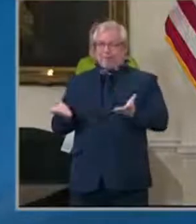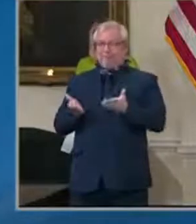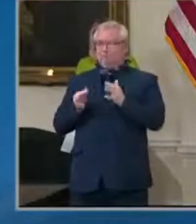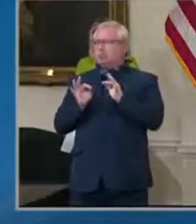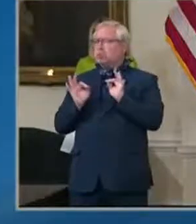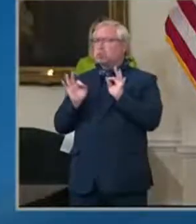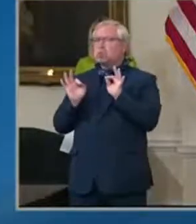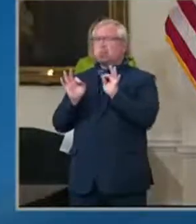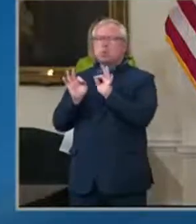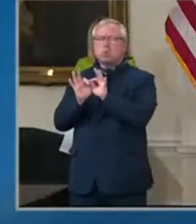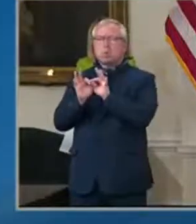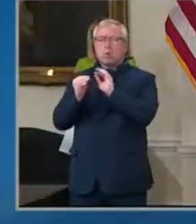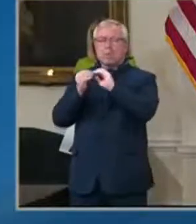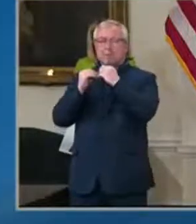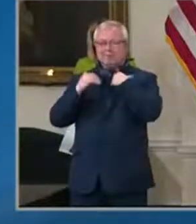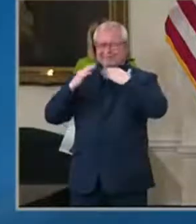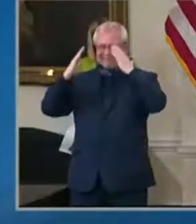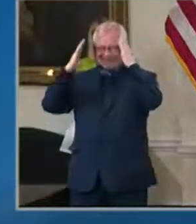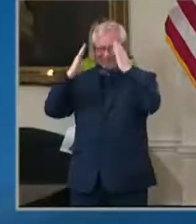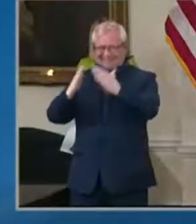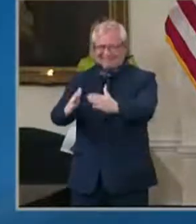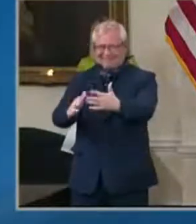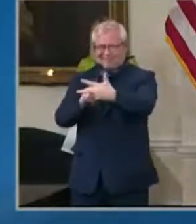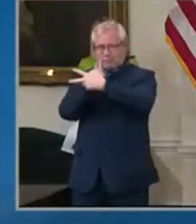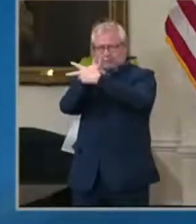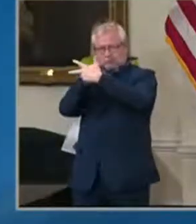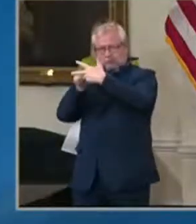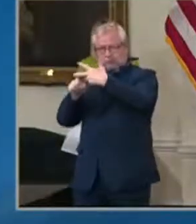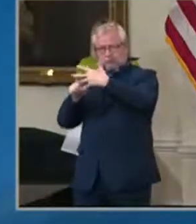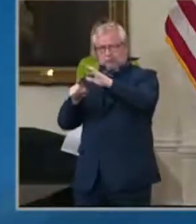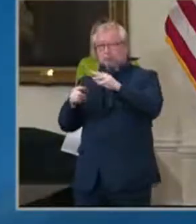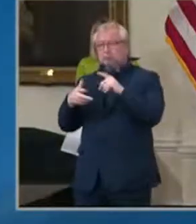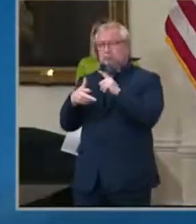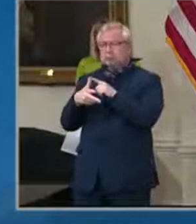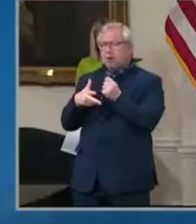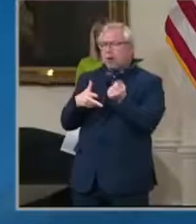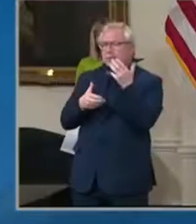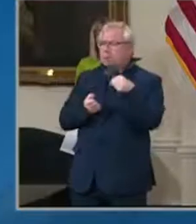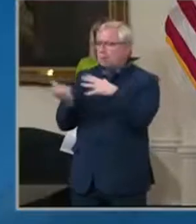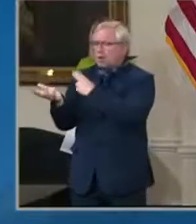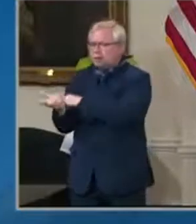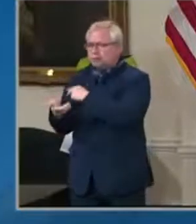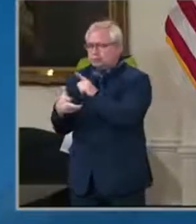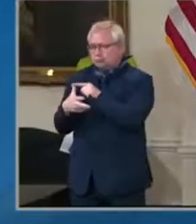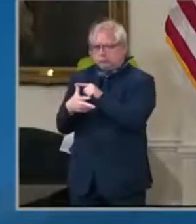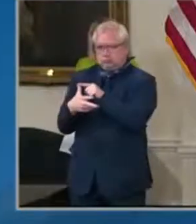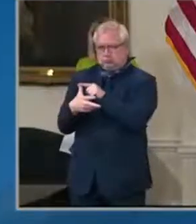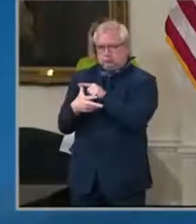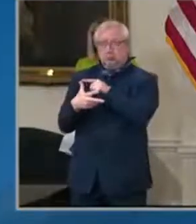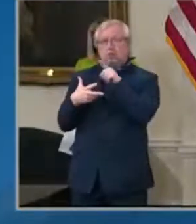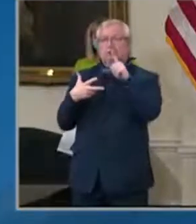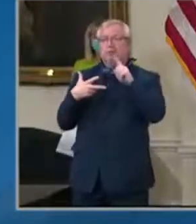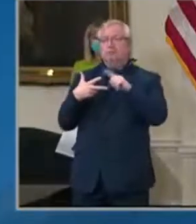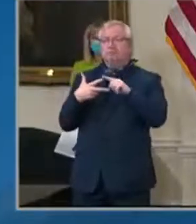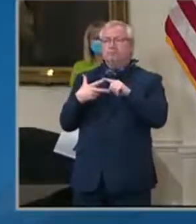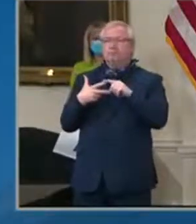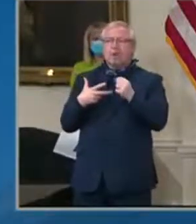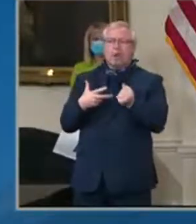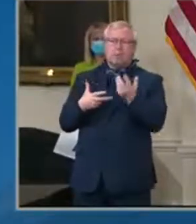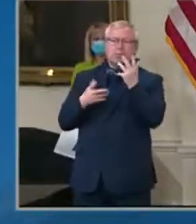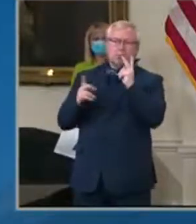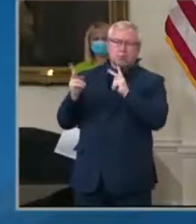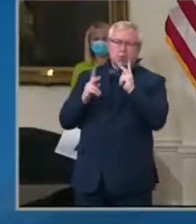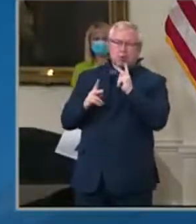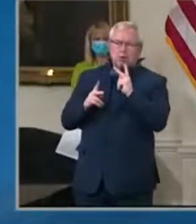on are the rate of hospitalizations and the numbers of patients being admitted